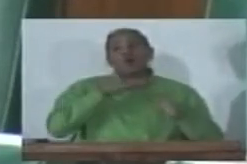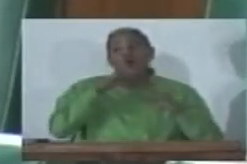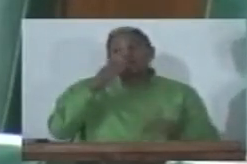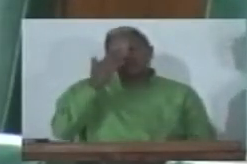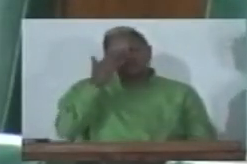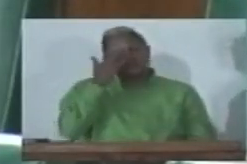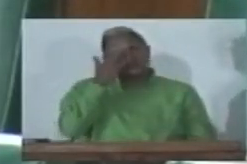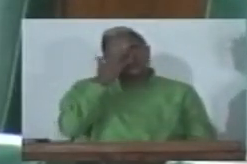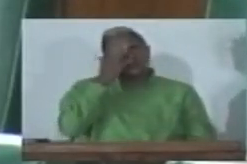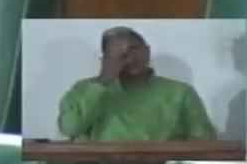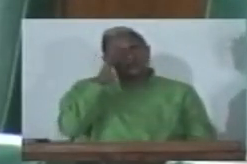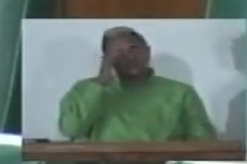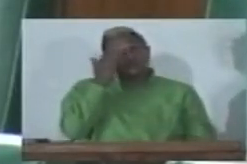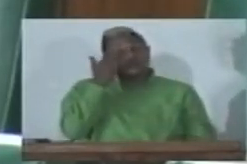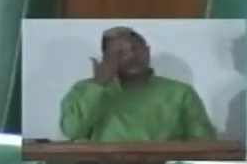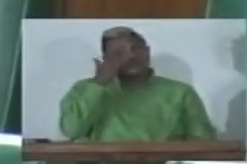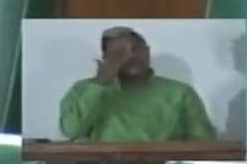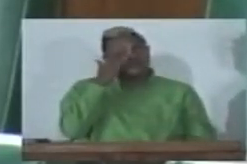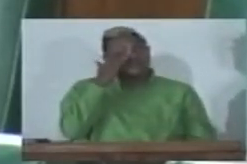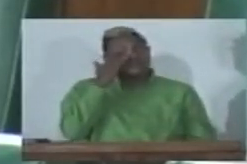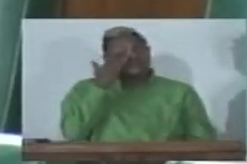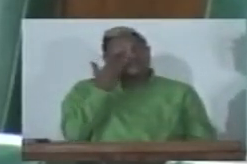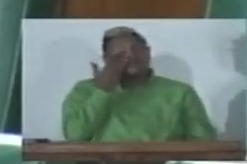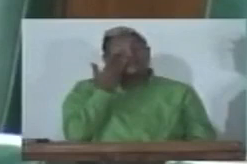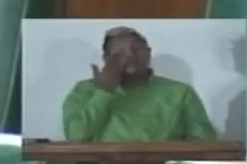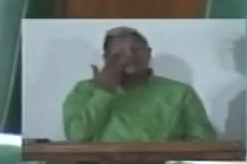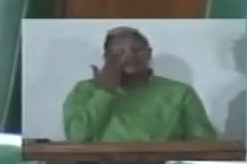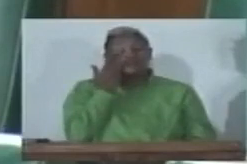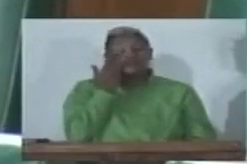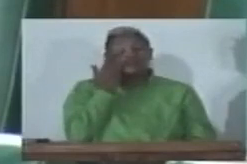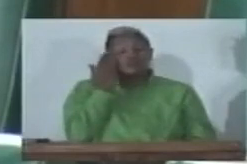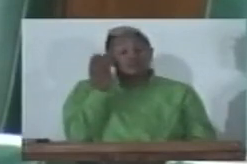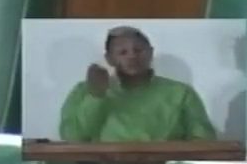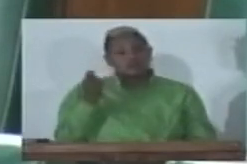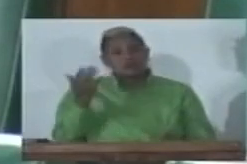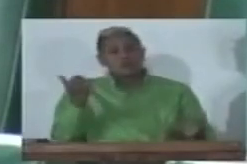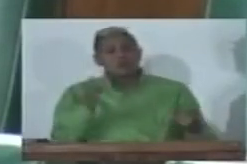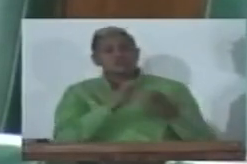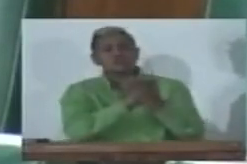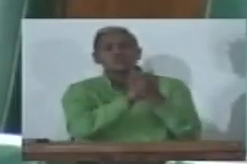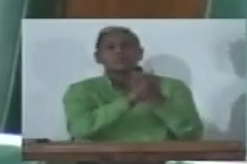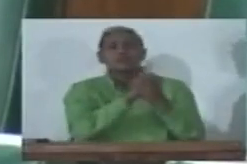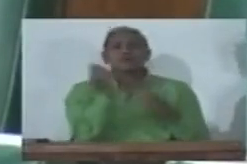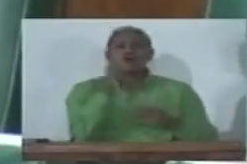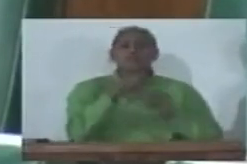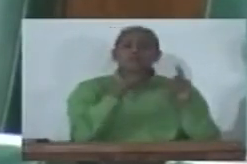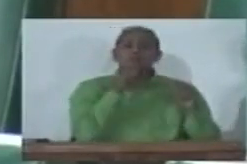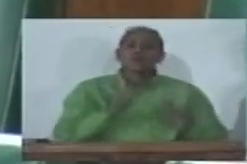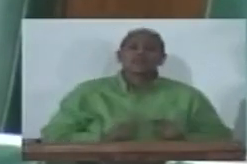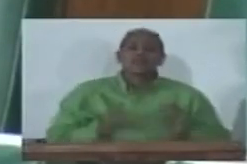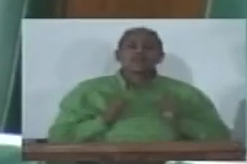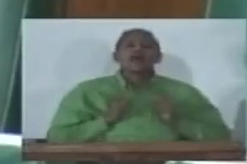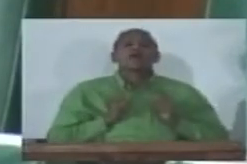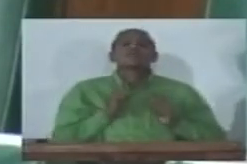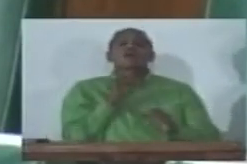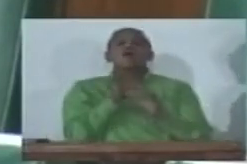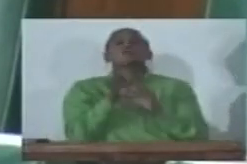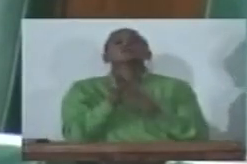life that worked or contribute to persons' life